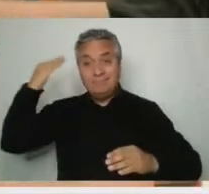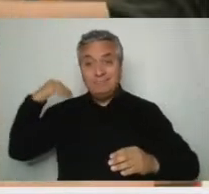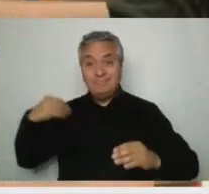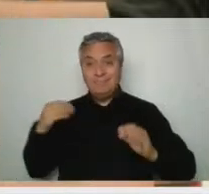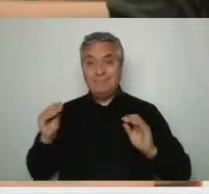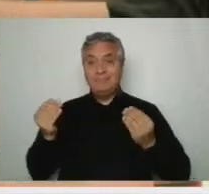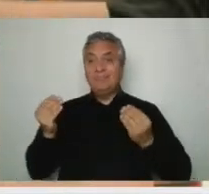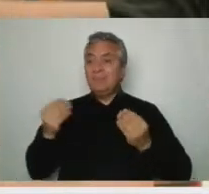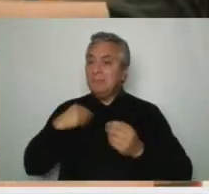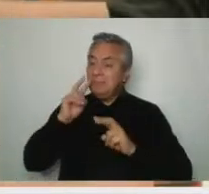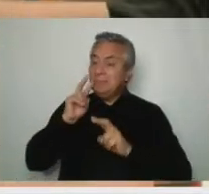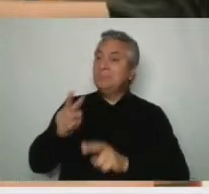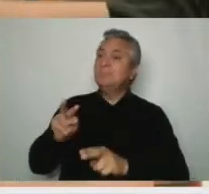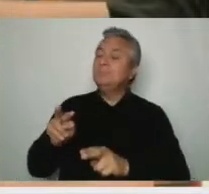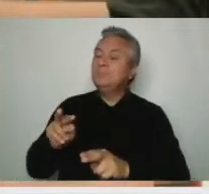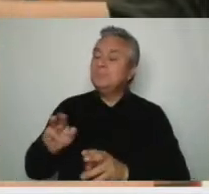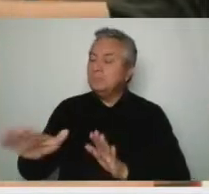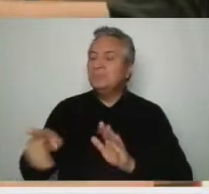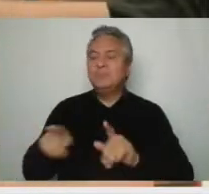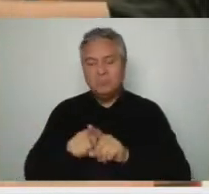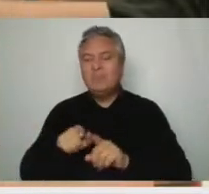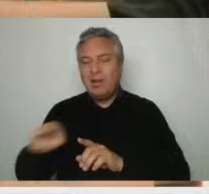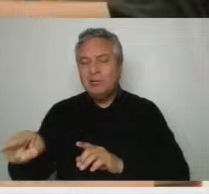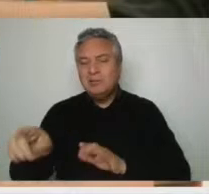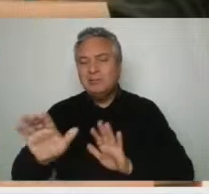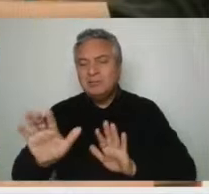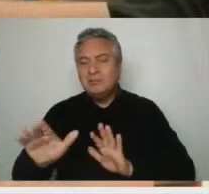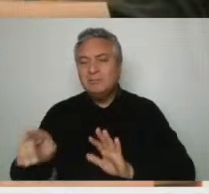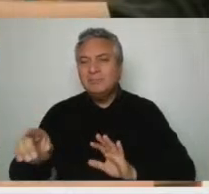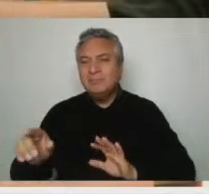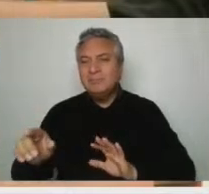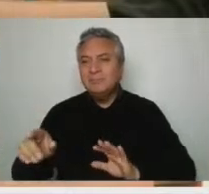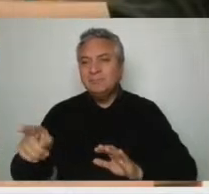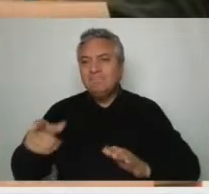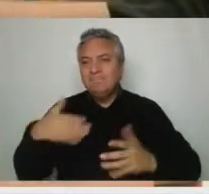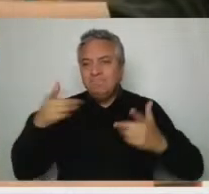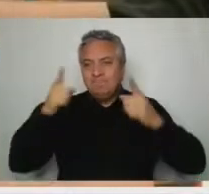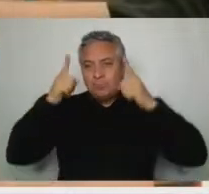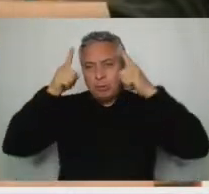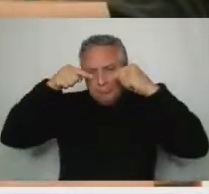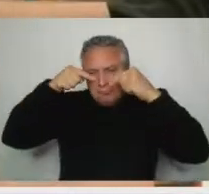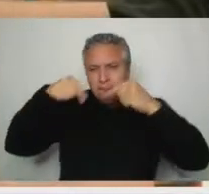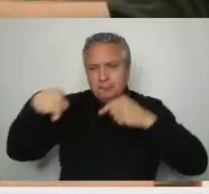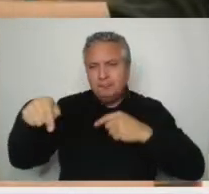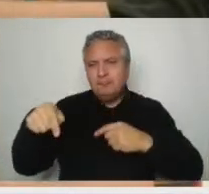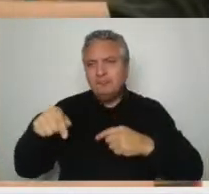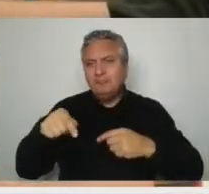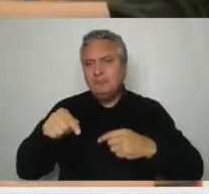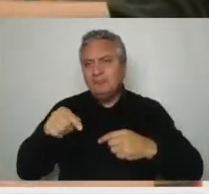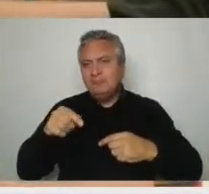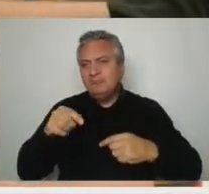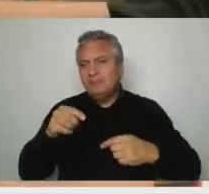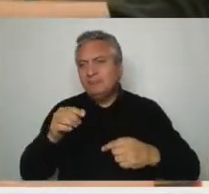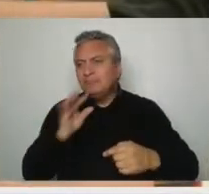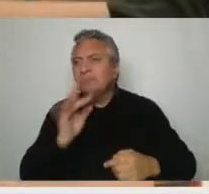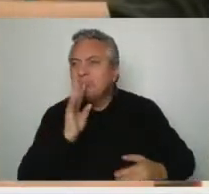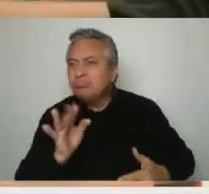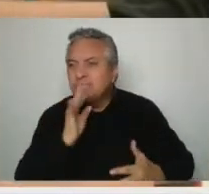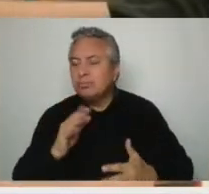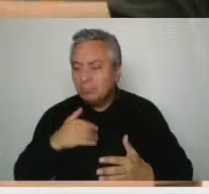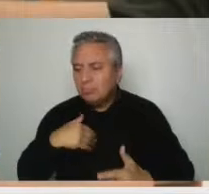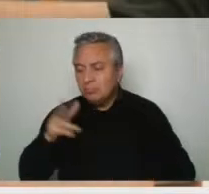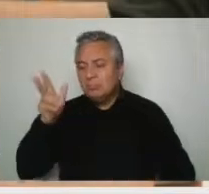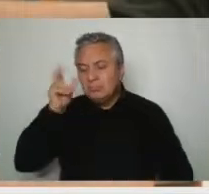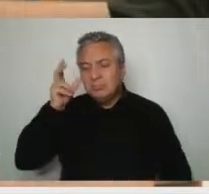They weren't complaining per se. It was more than that. And I started thinking about social situation,